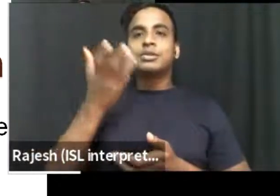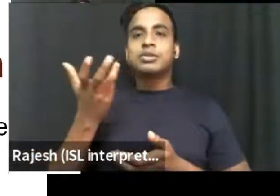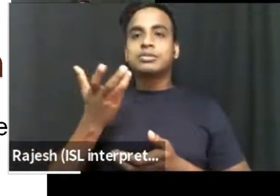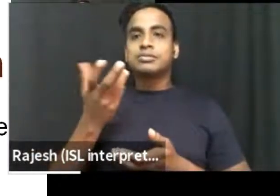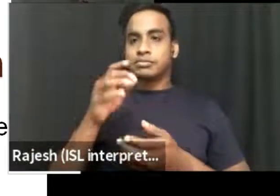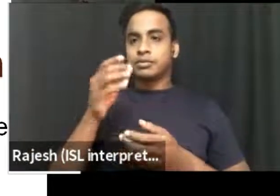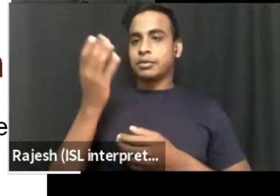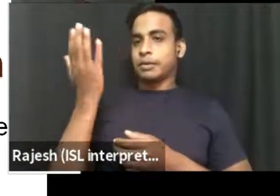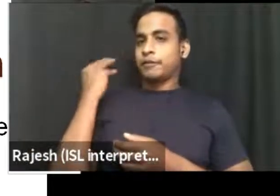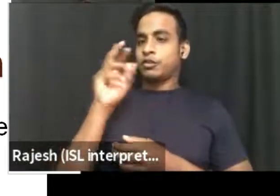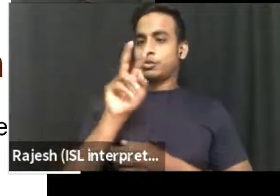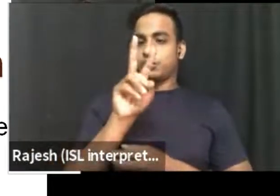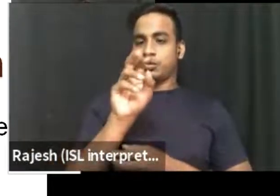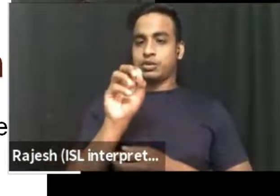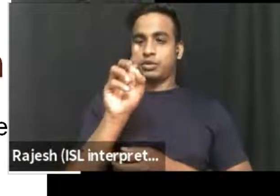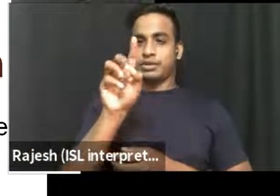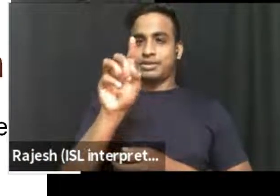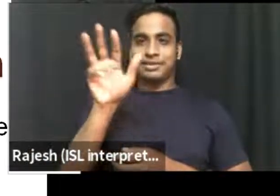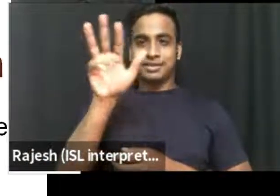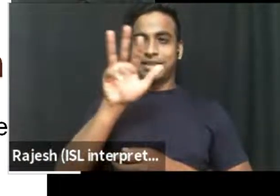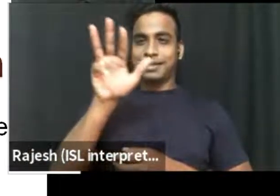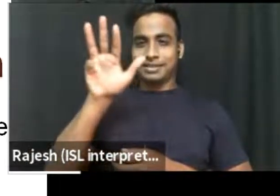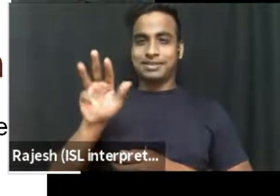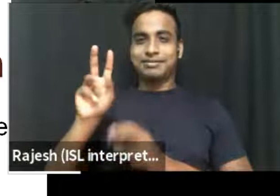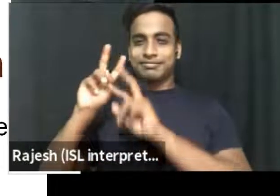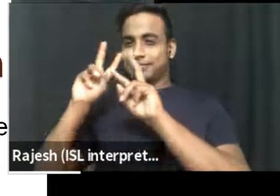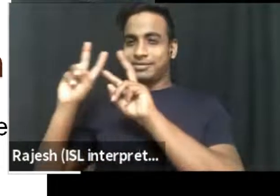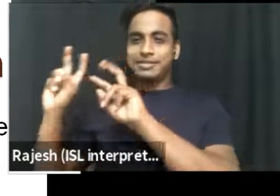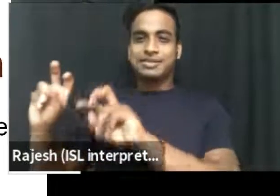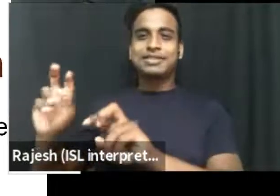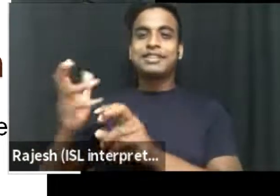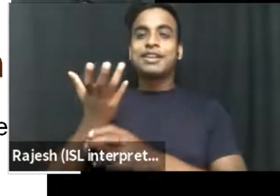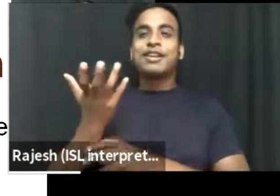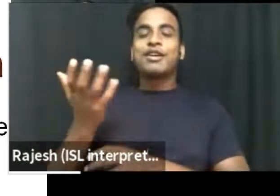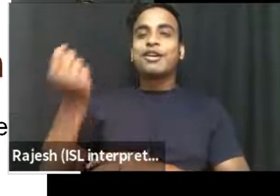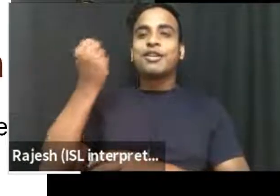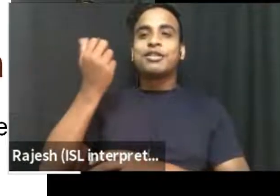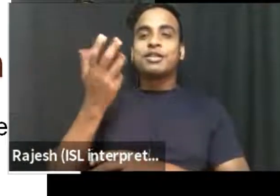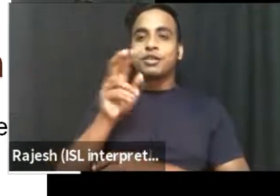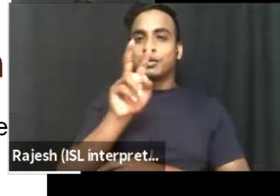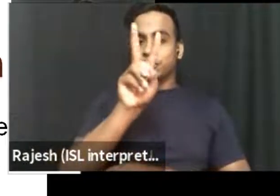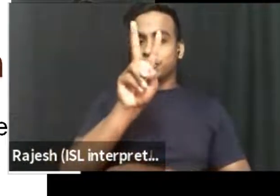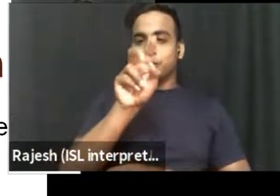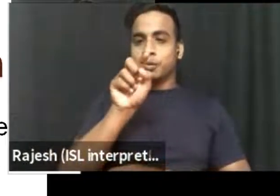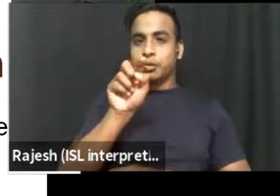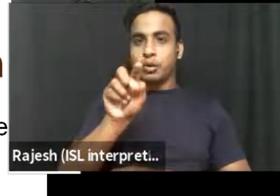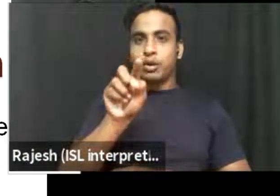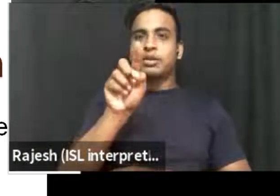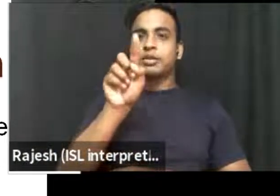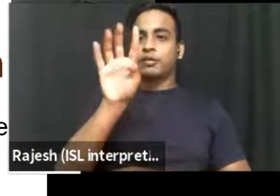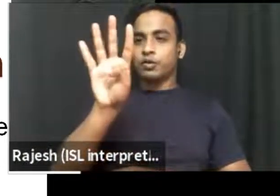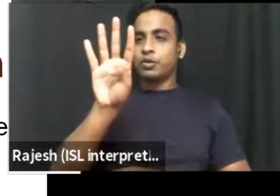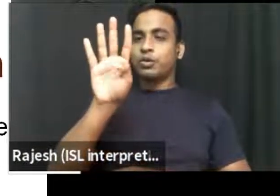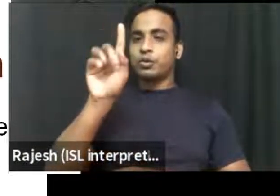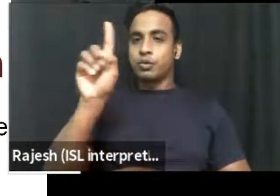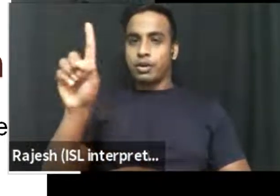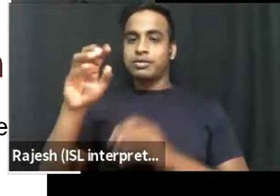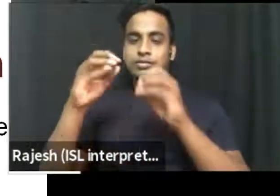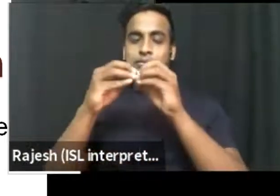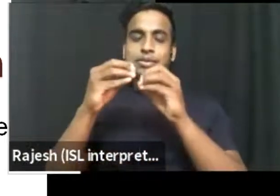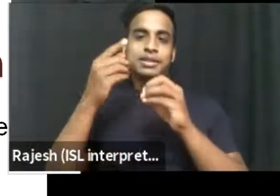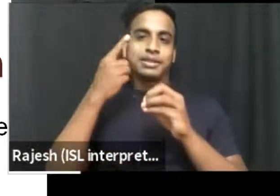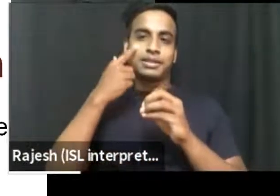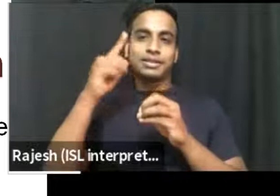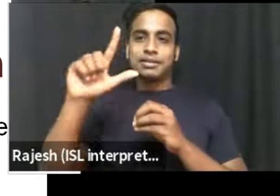the 2019 study, we are saying that there are 2.41 billion individuals. That is 1 out of every